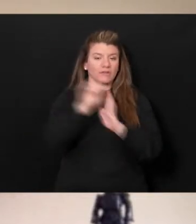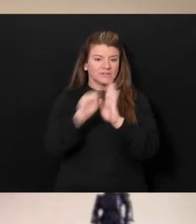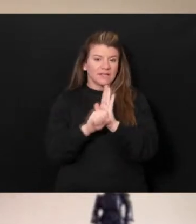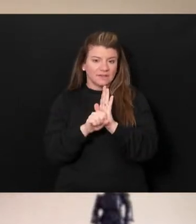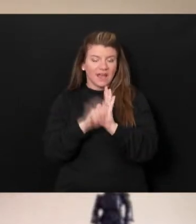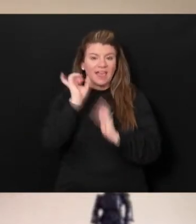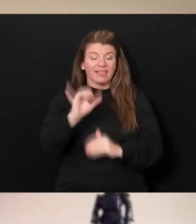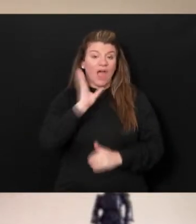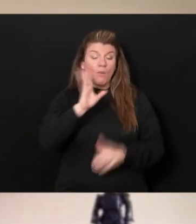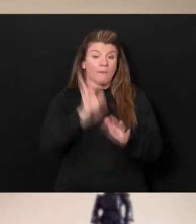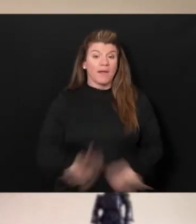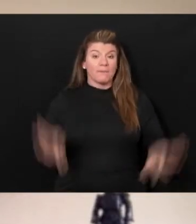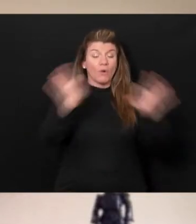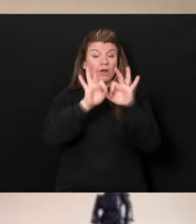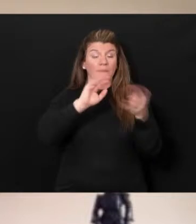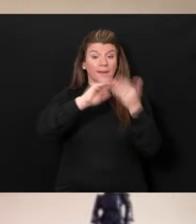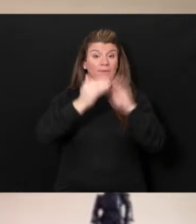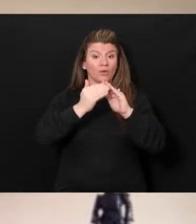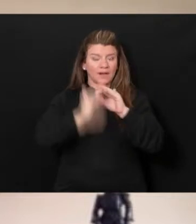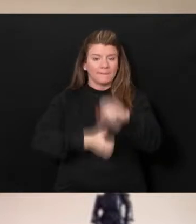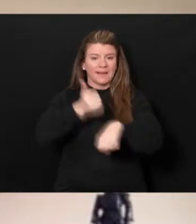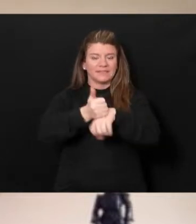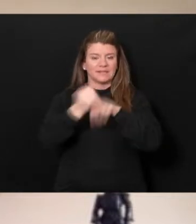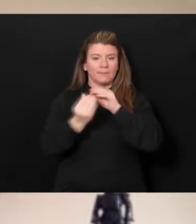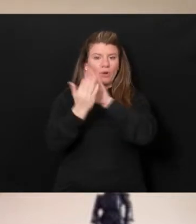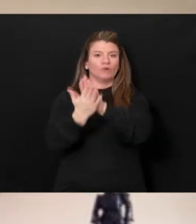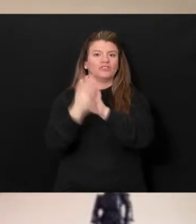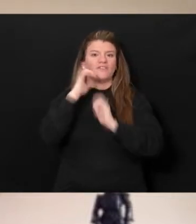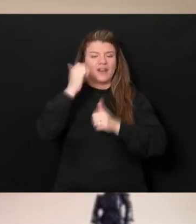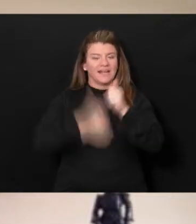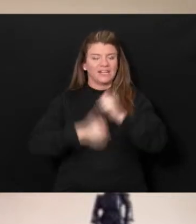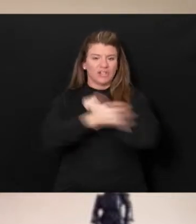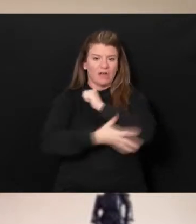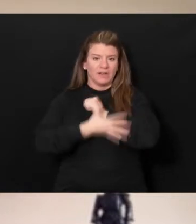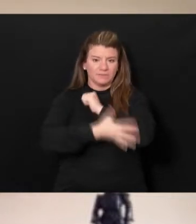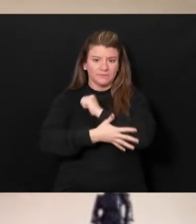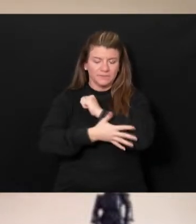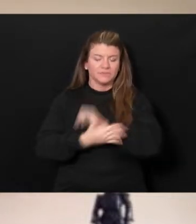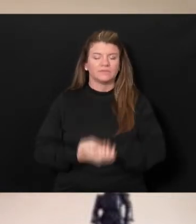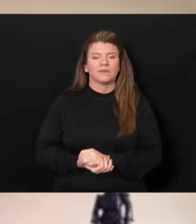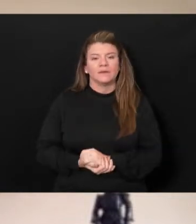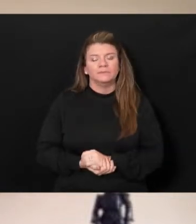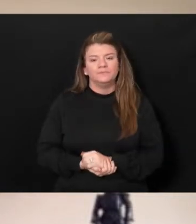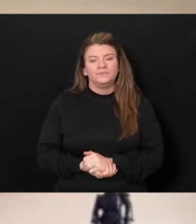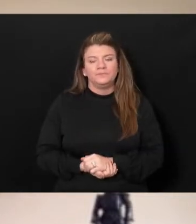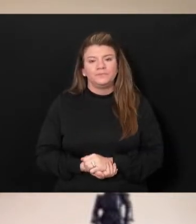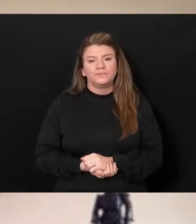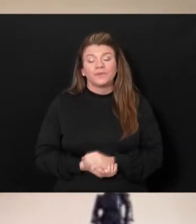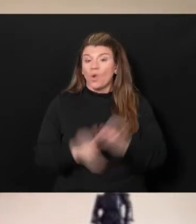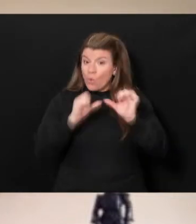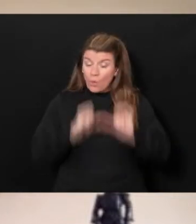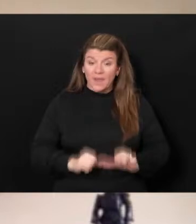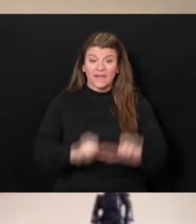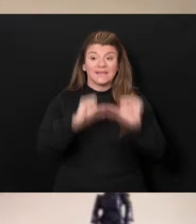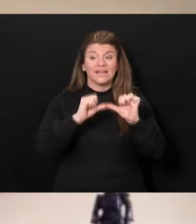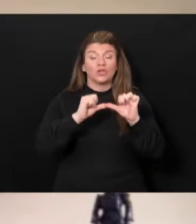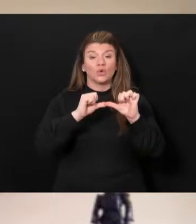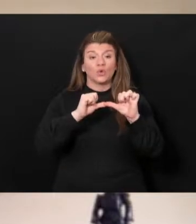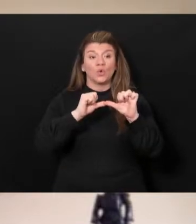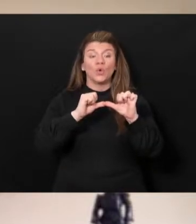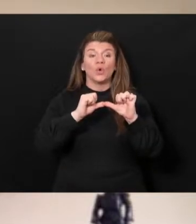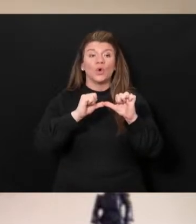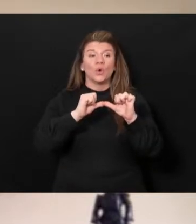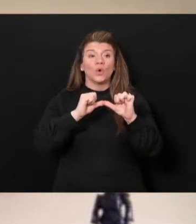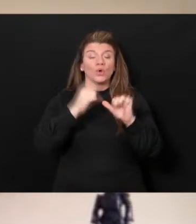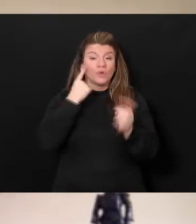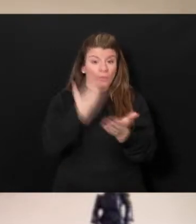which will be important to our community-based approach in the 55 counties. We continue to press and improve